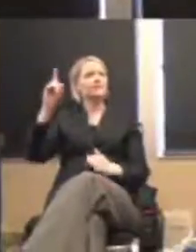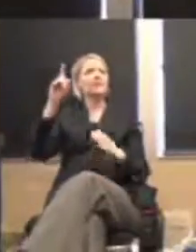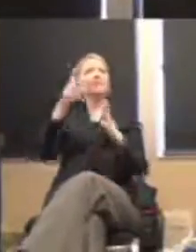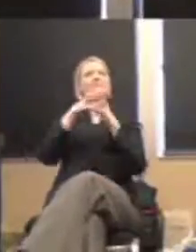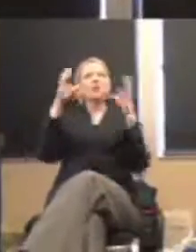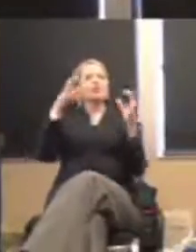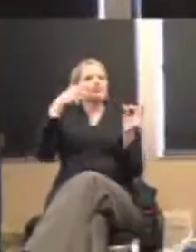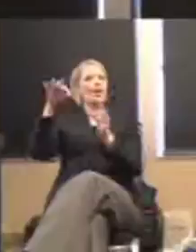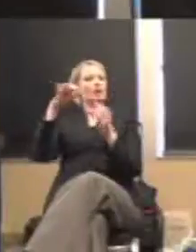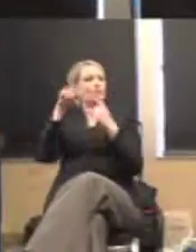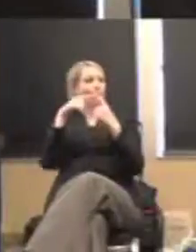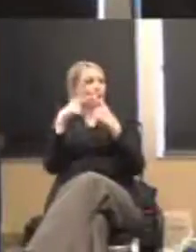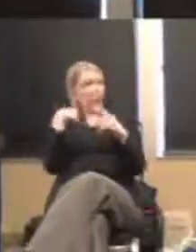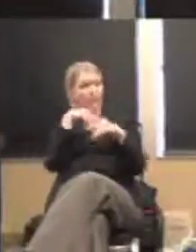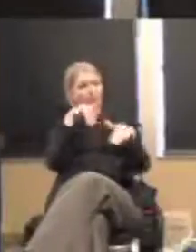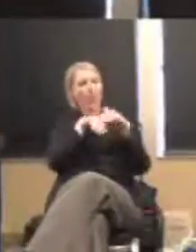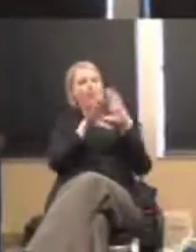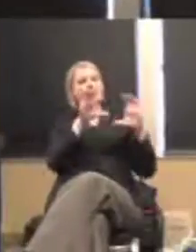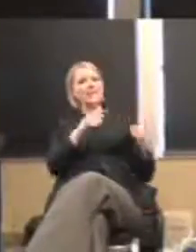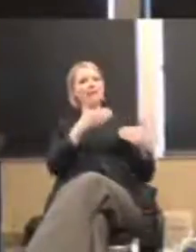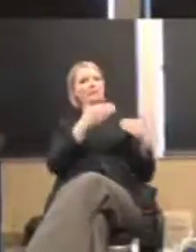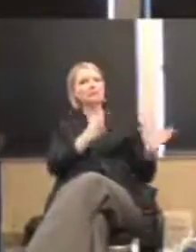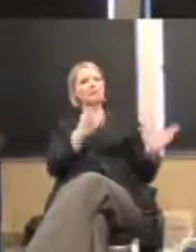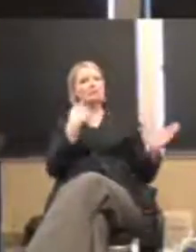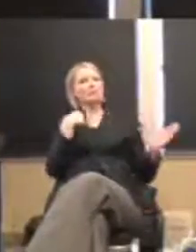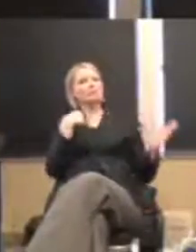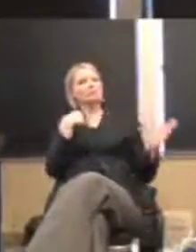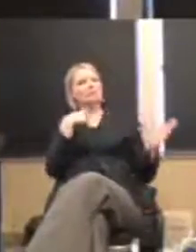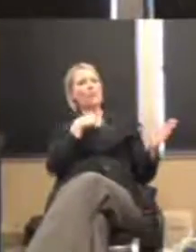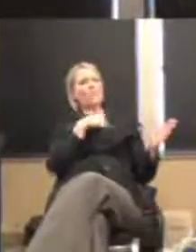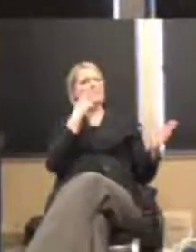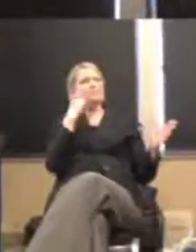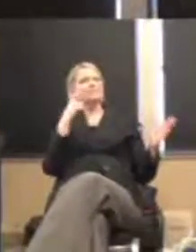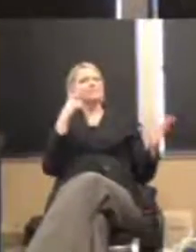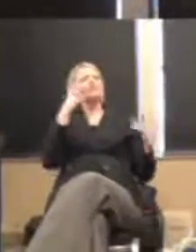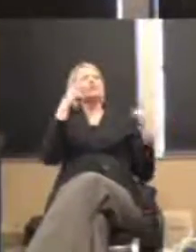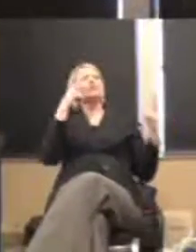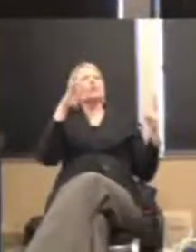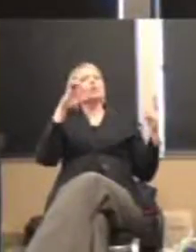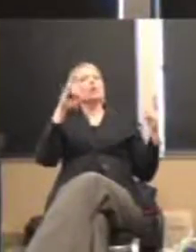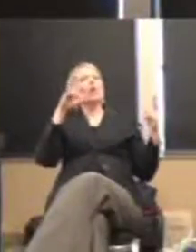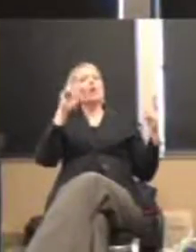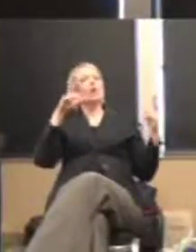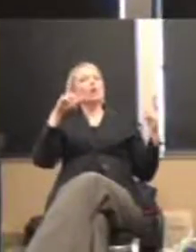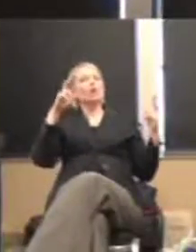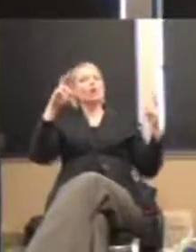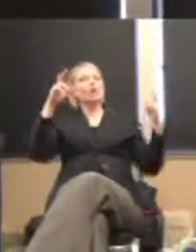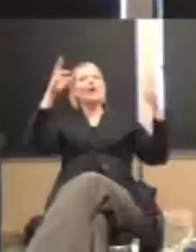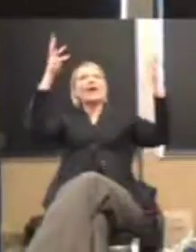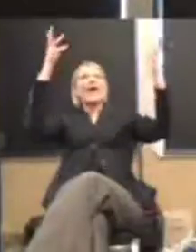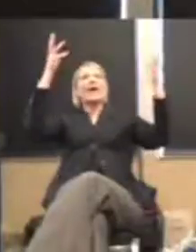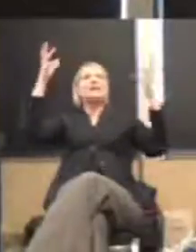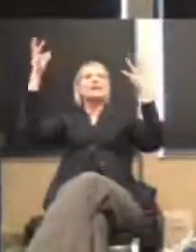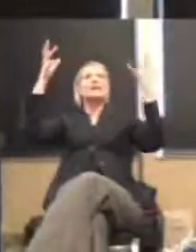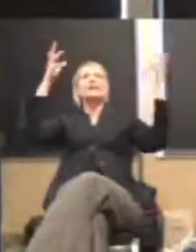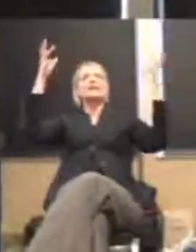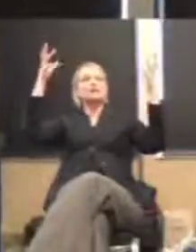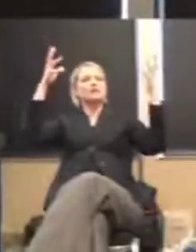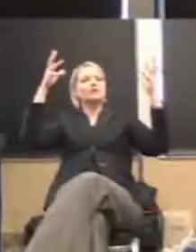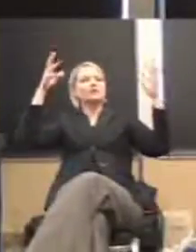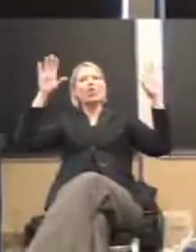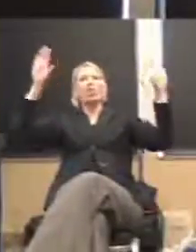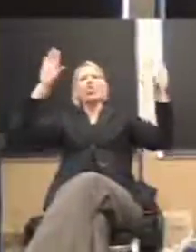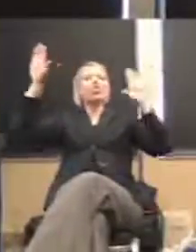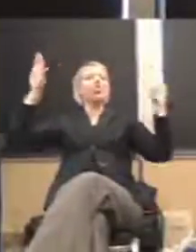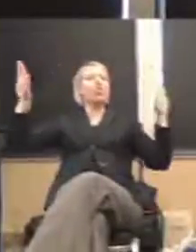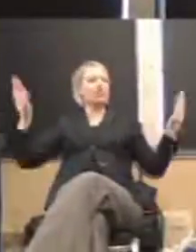we go into classrooms and there is what we call visual clutter hanging from the ceilings, hanging from the walls. So you really